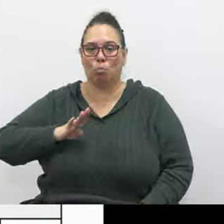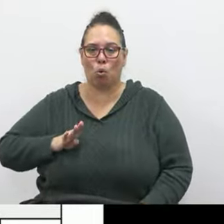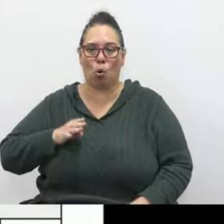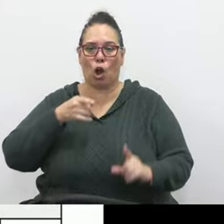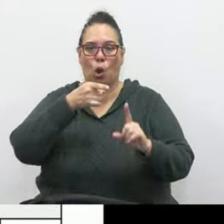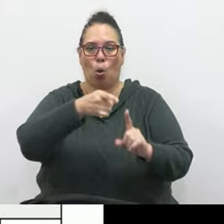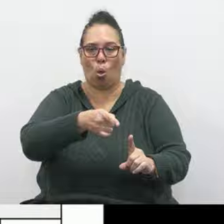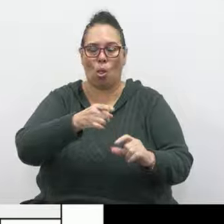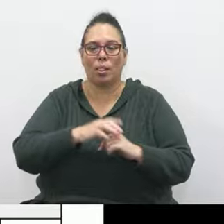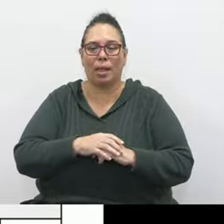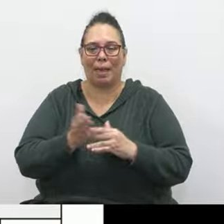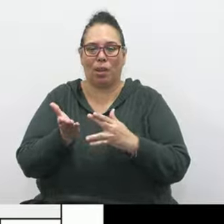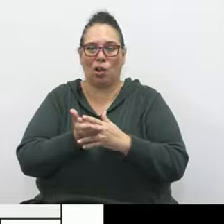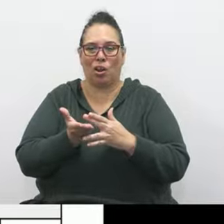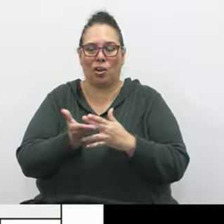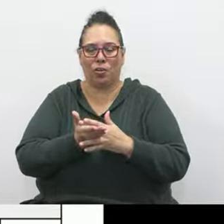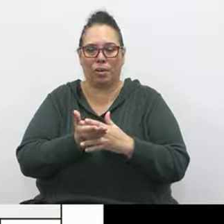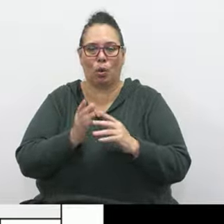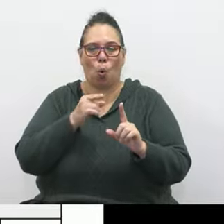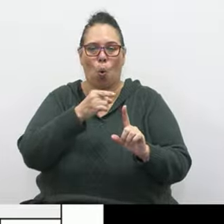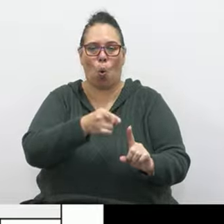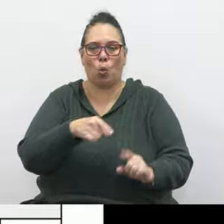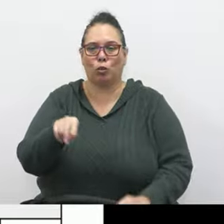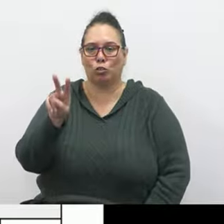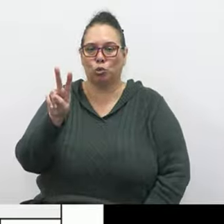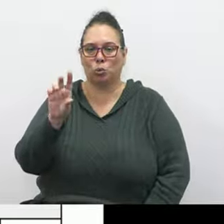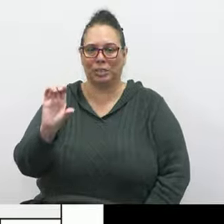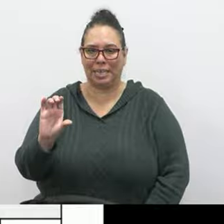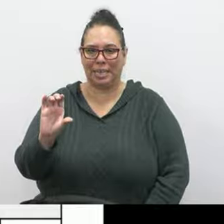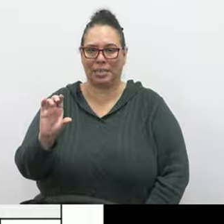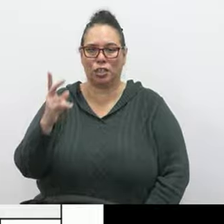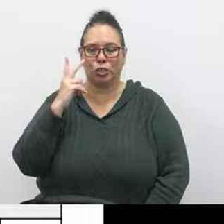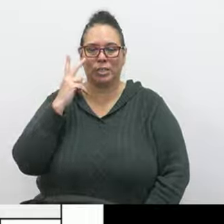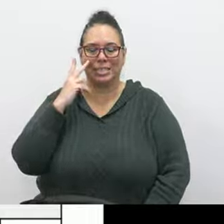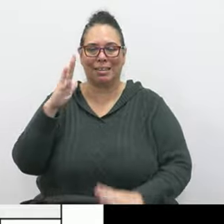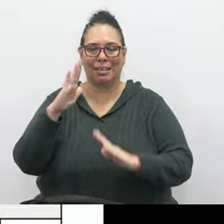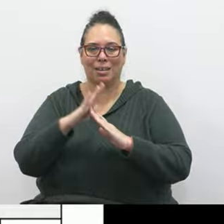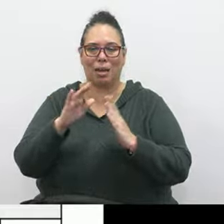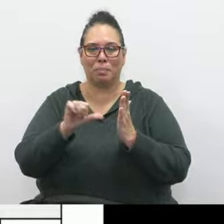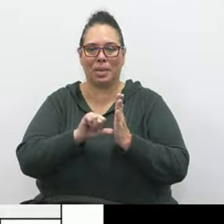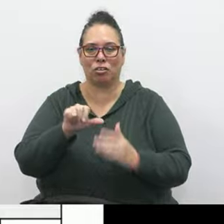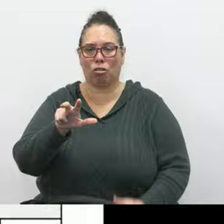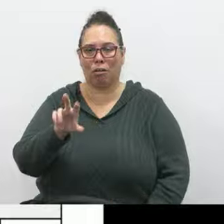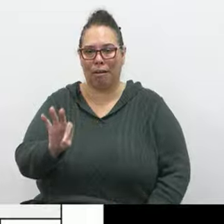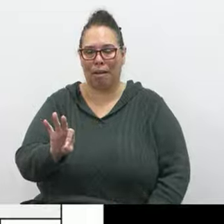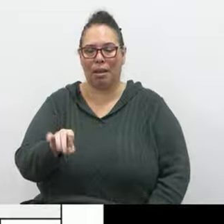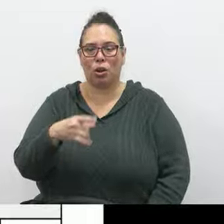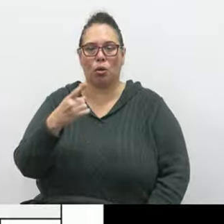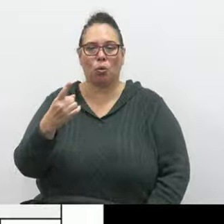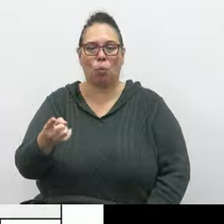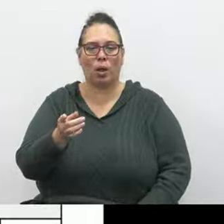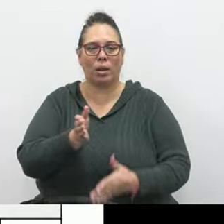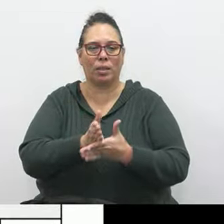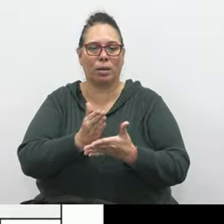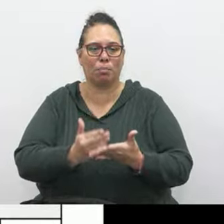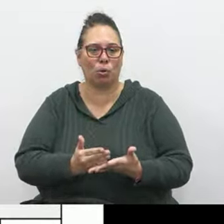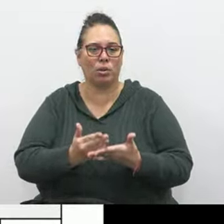goal, and then interim goal 2C, which appear at the top of page 39, one of the components of an effective monitoring